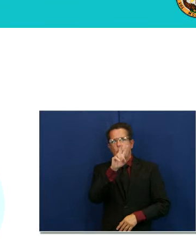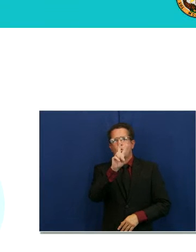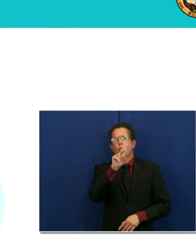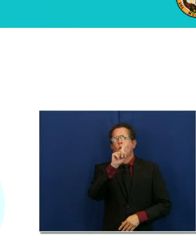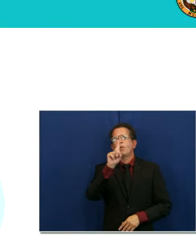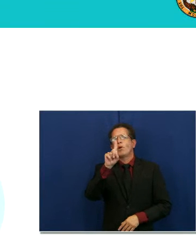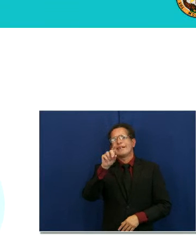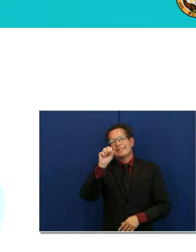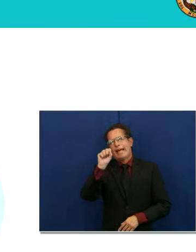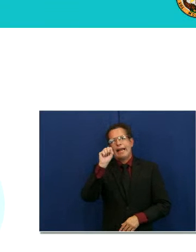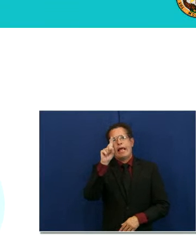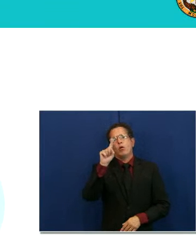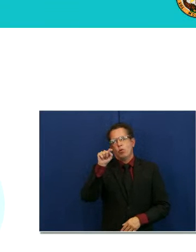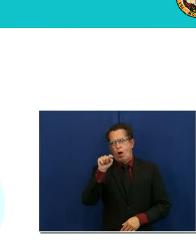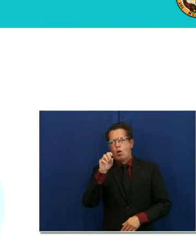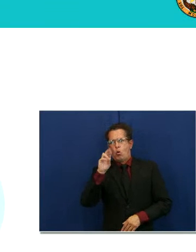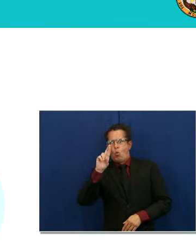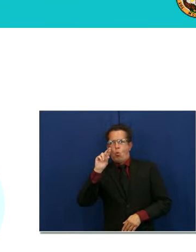211sandiego.org.